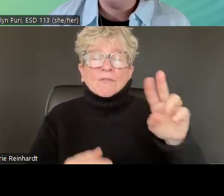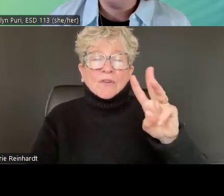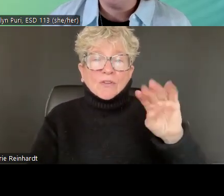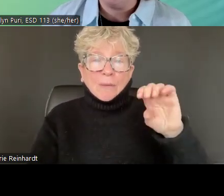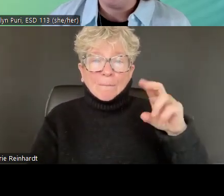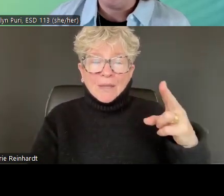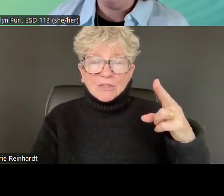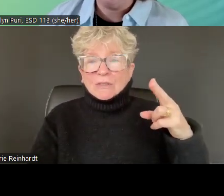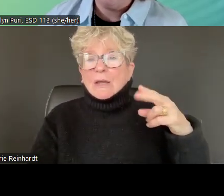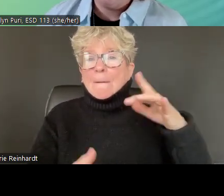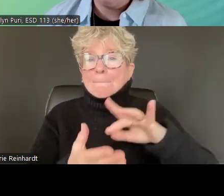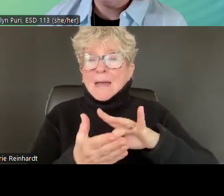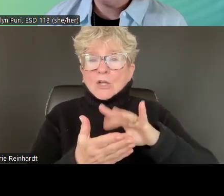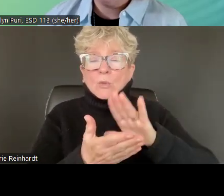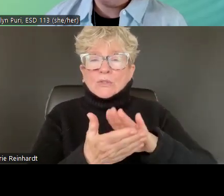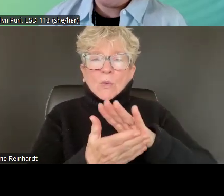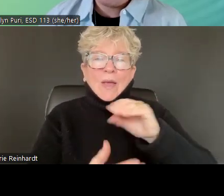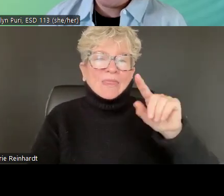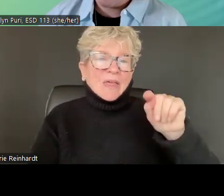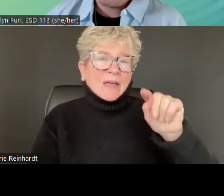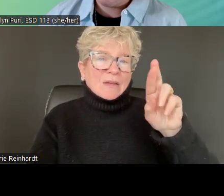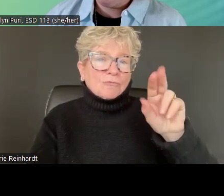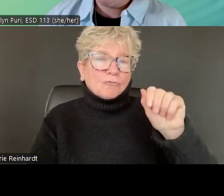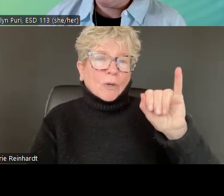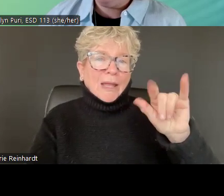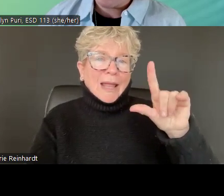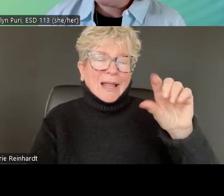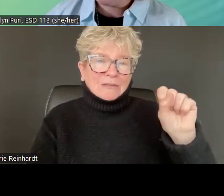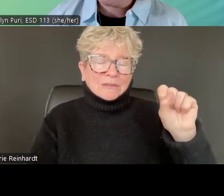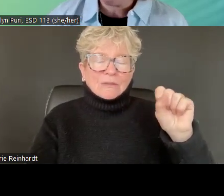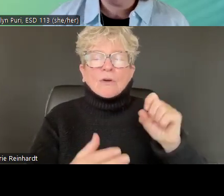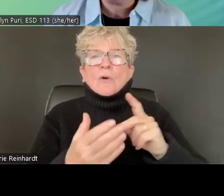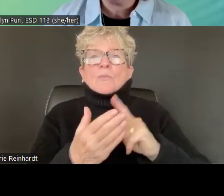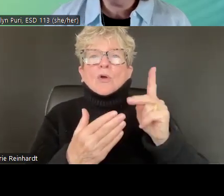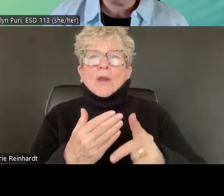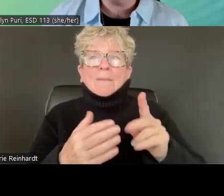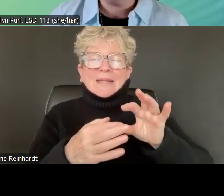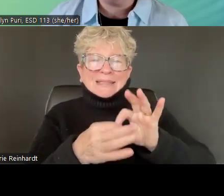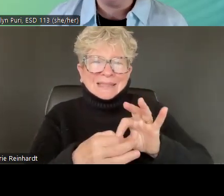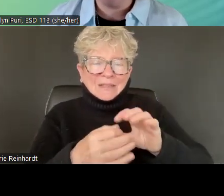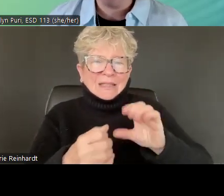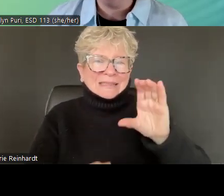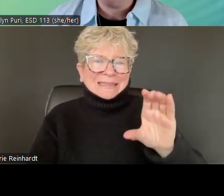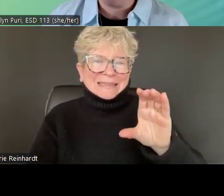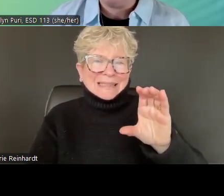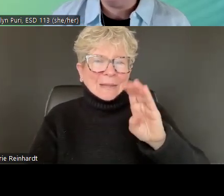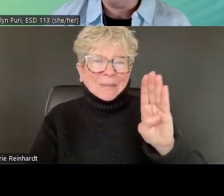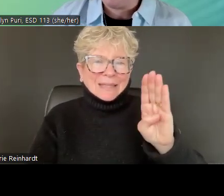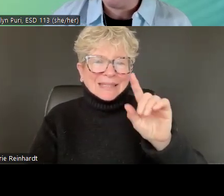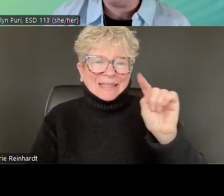the TRAILS program. It's largely CBT-based. So that